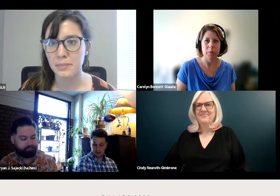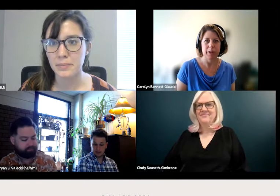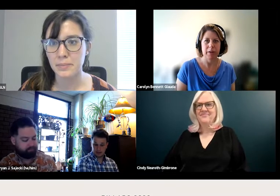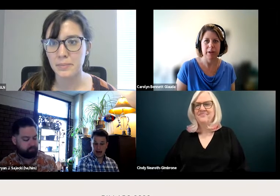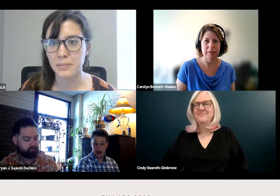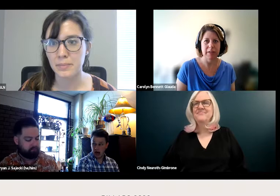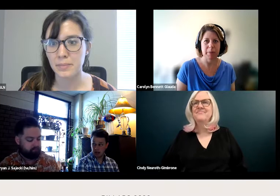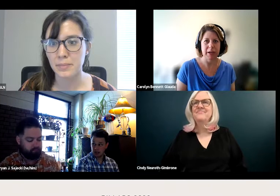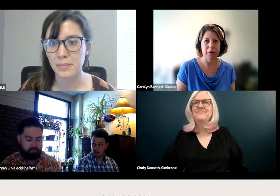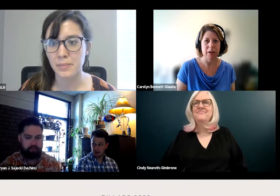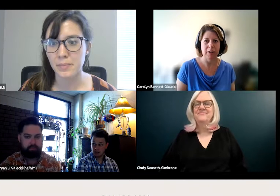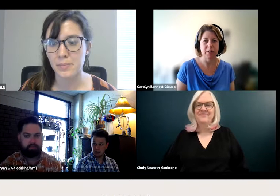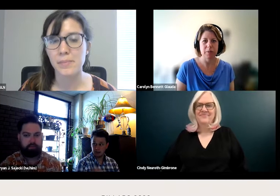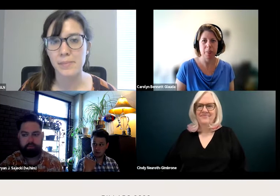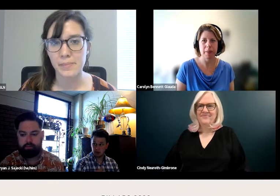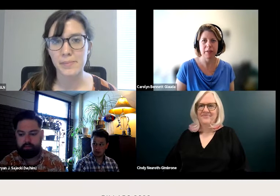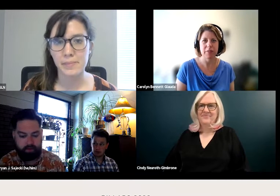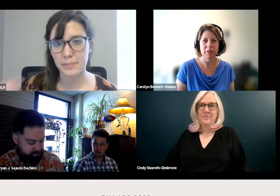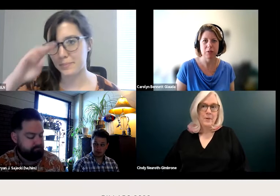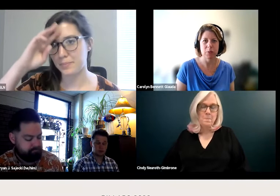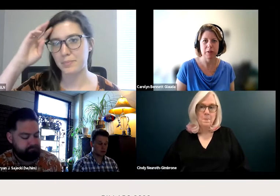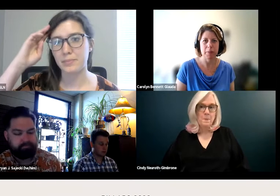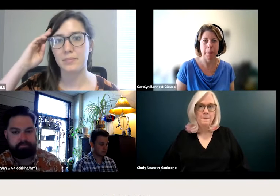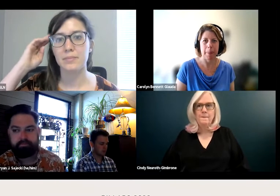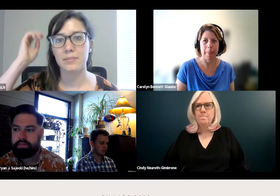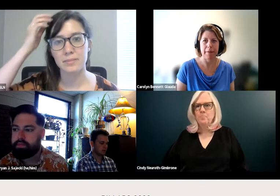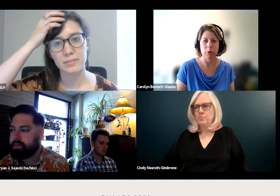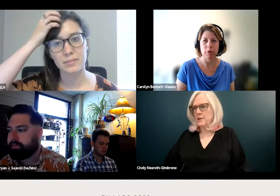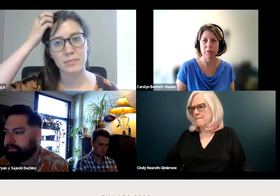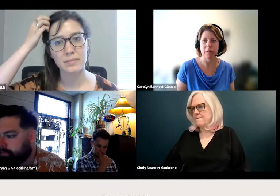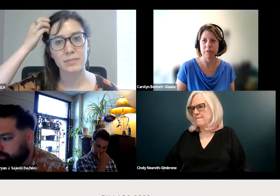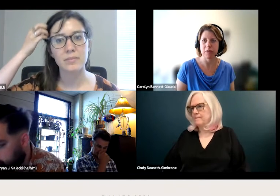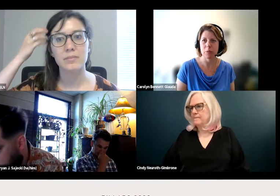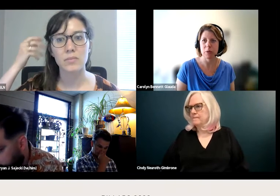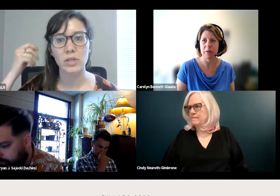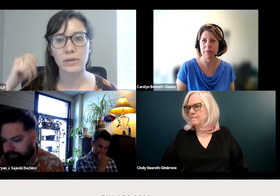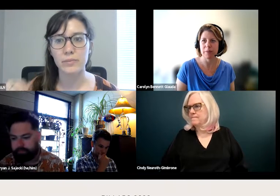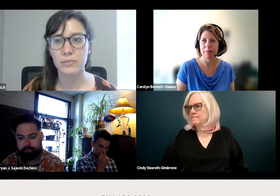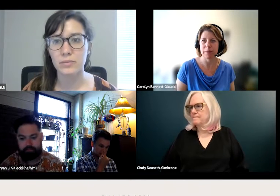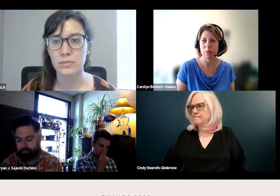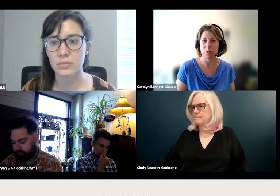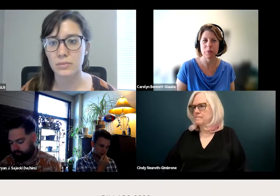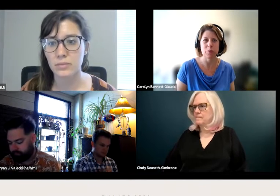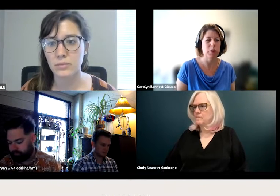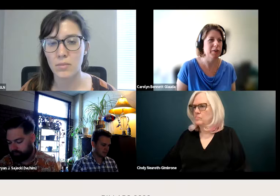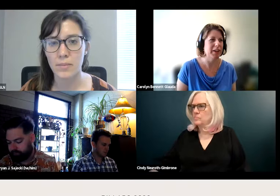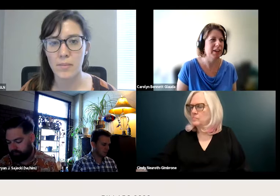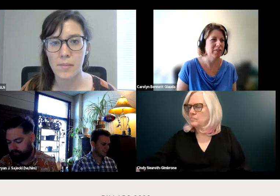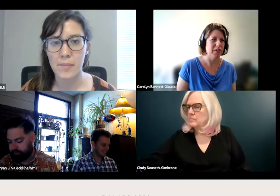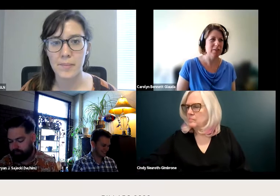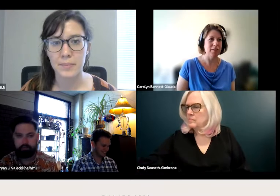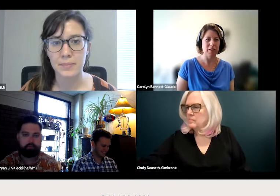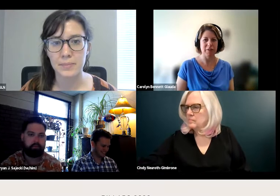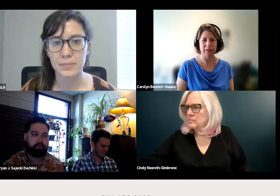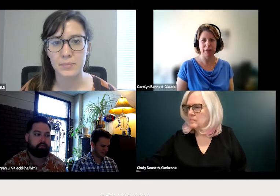right. Well, we are at the top of the hour, and I definitely don't want to go over since we're all going to